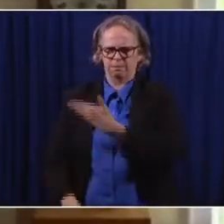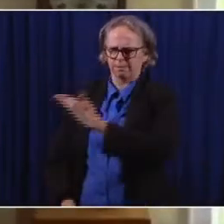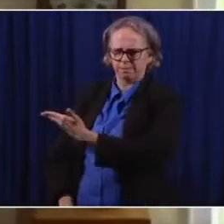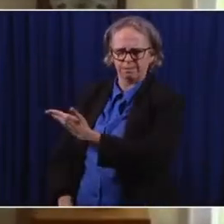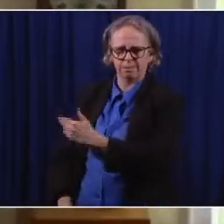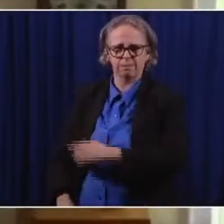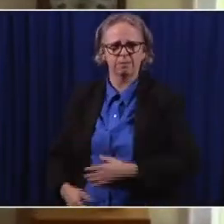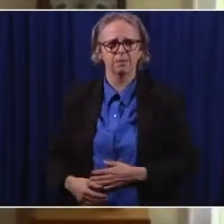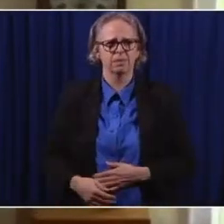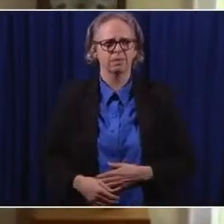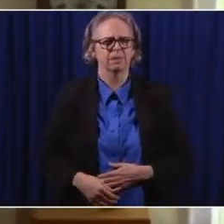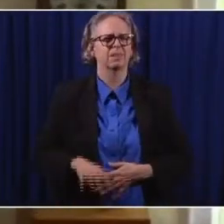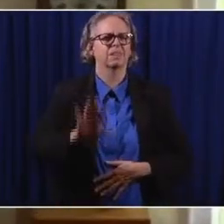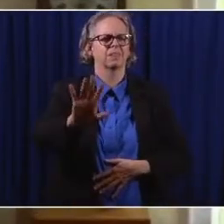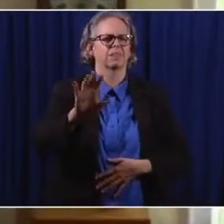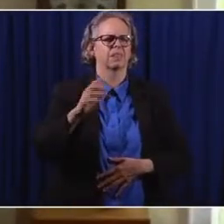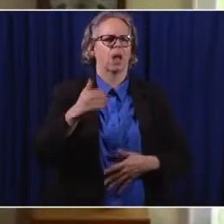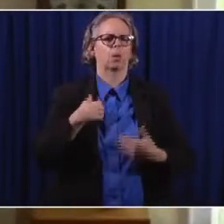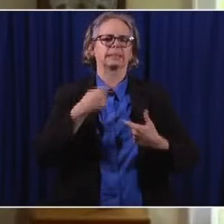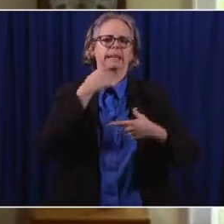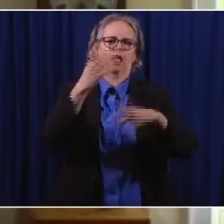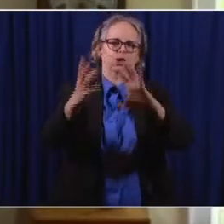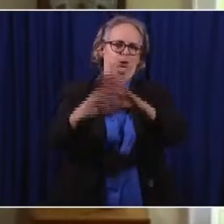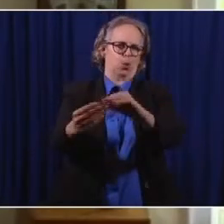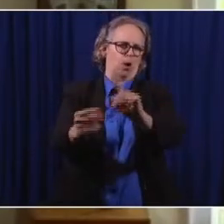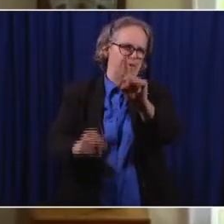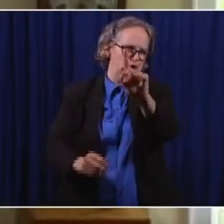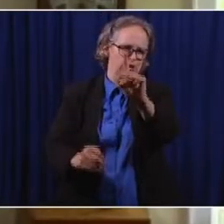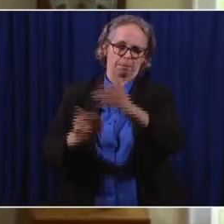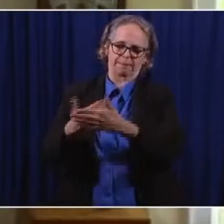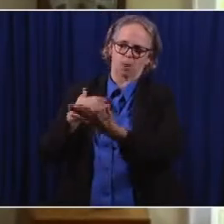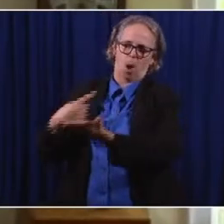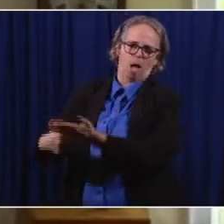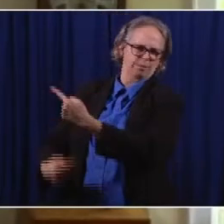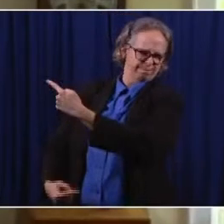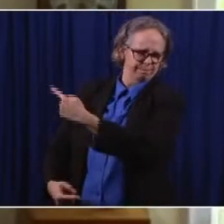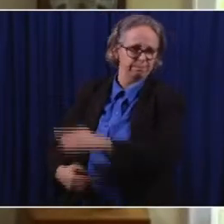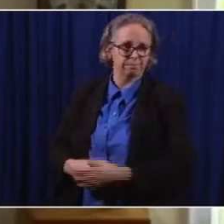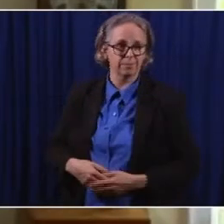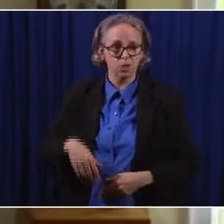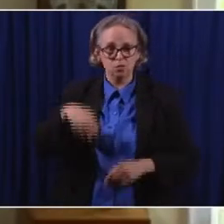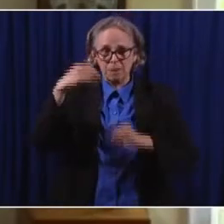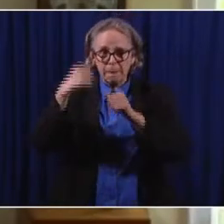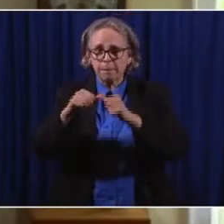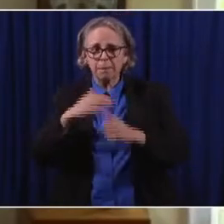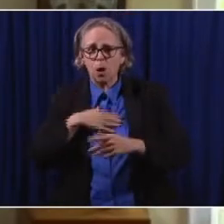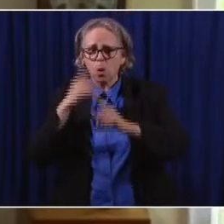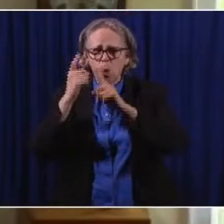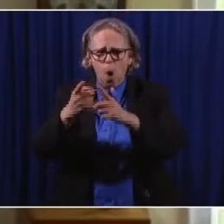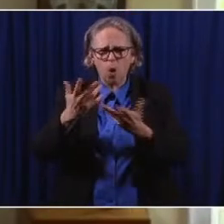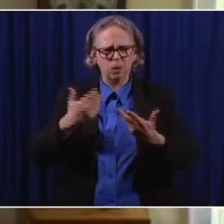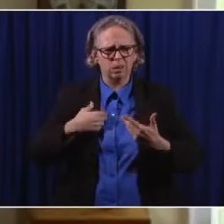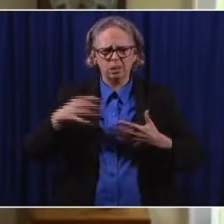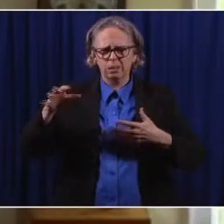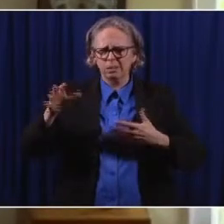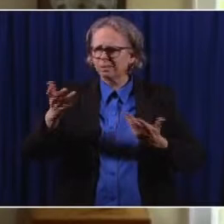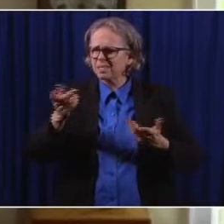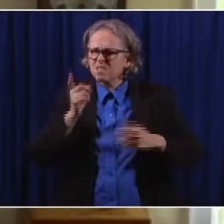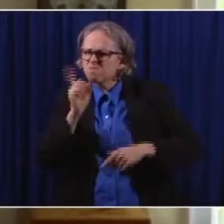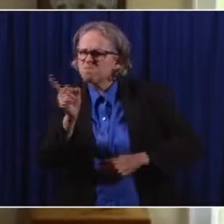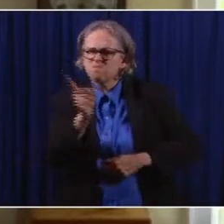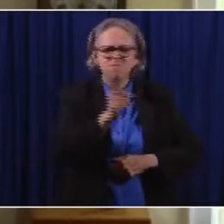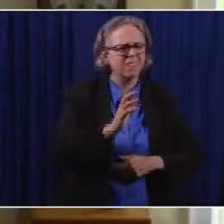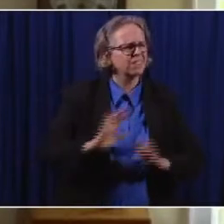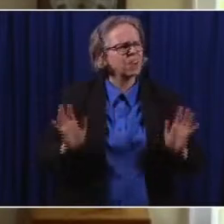here. We try to do this every week, and again, not to shame anybody, but really it's just to try to understand about how